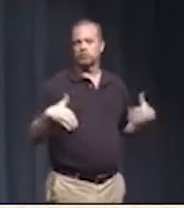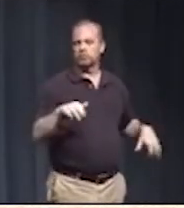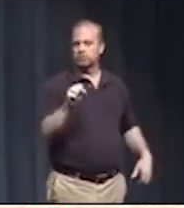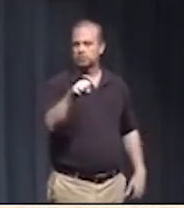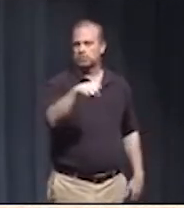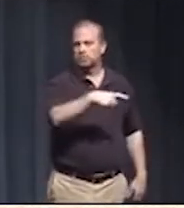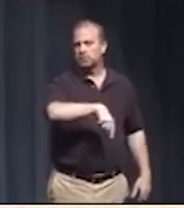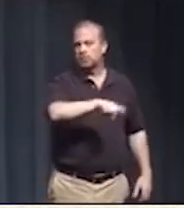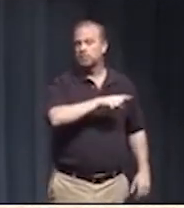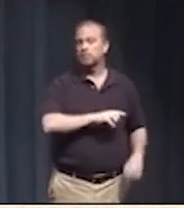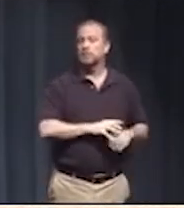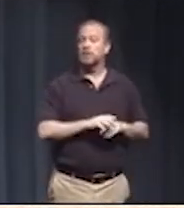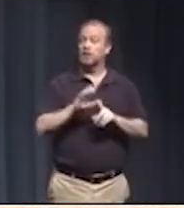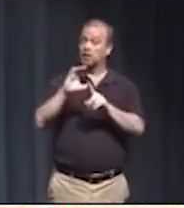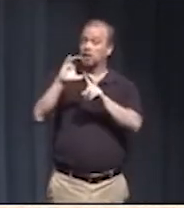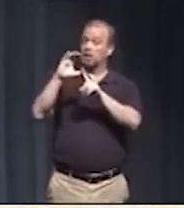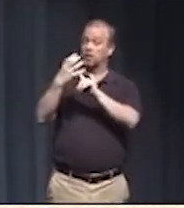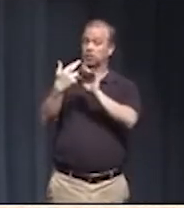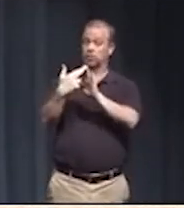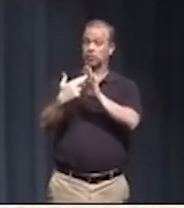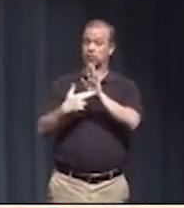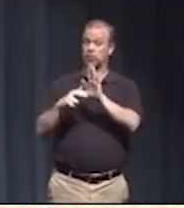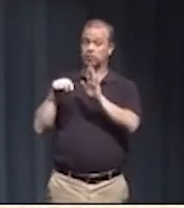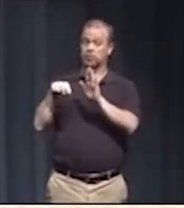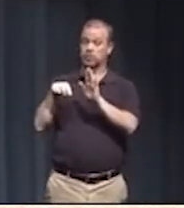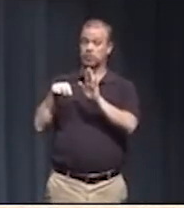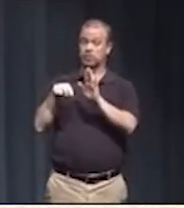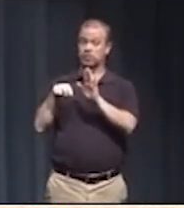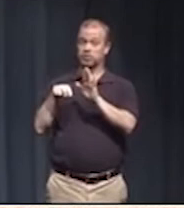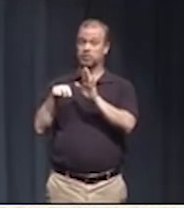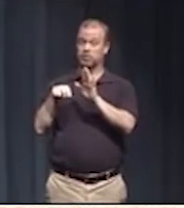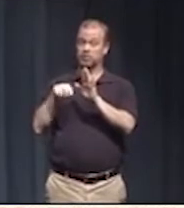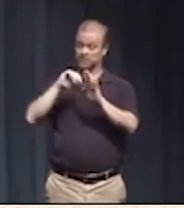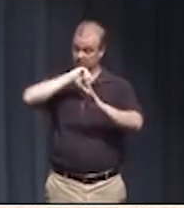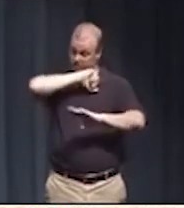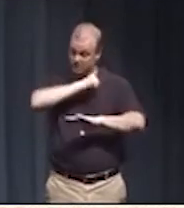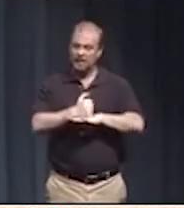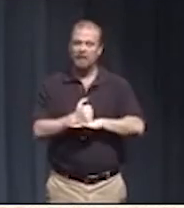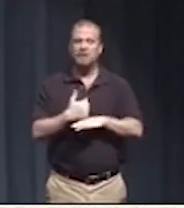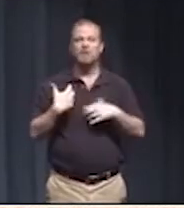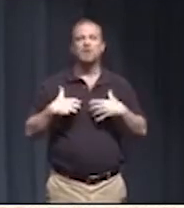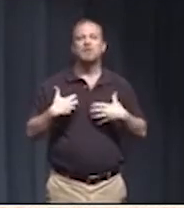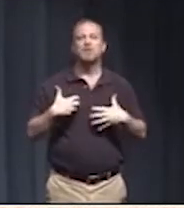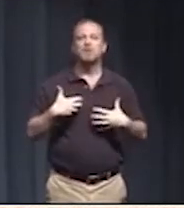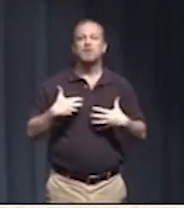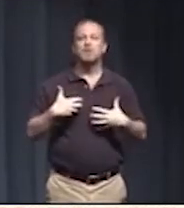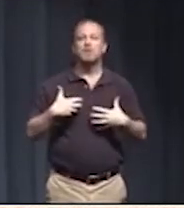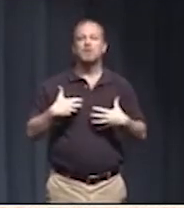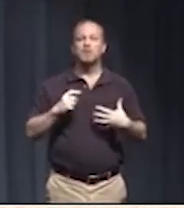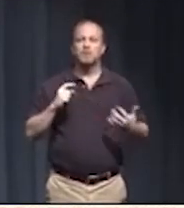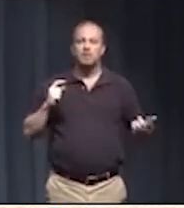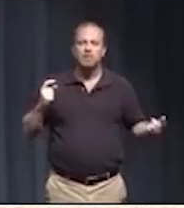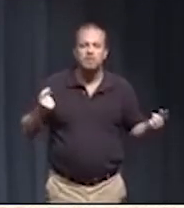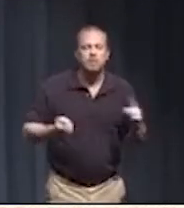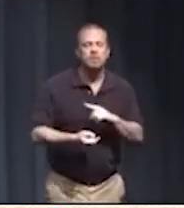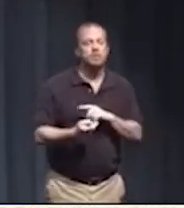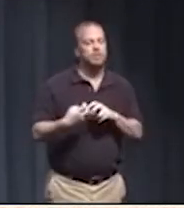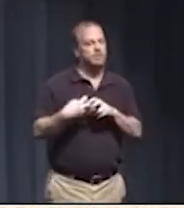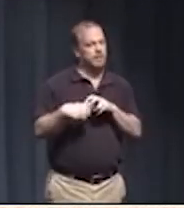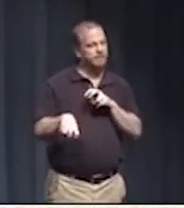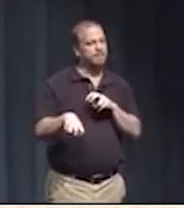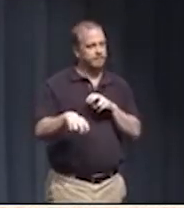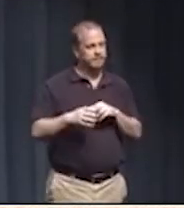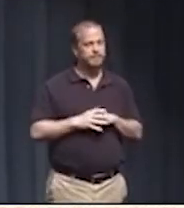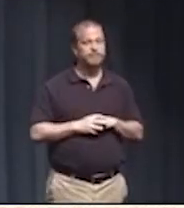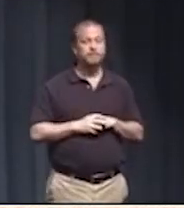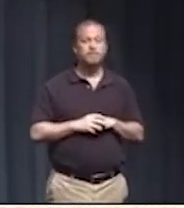Now, those cultural roles that are established are hard to break. Cultural roles are usually